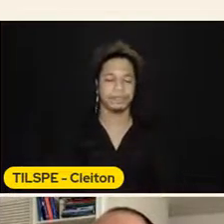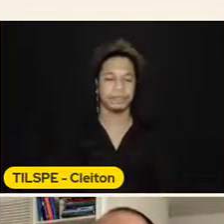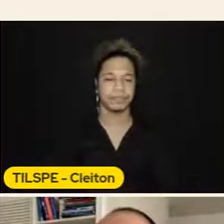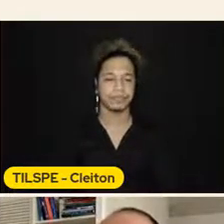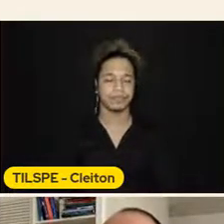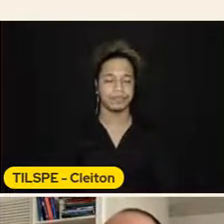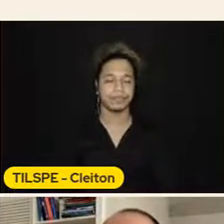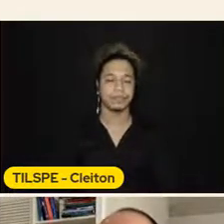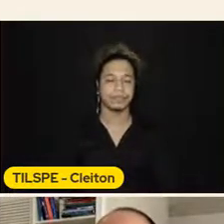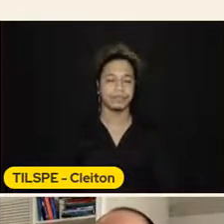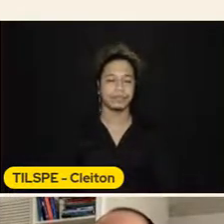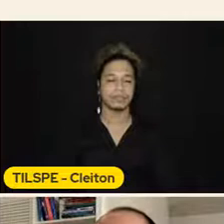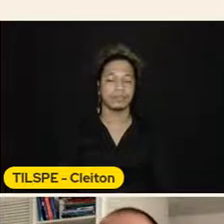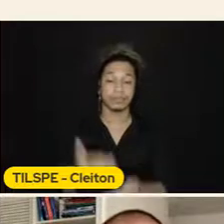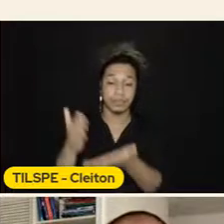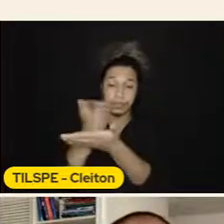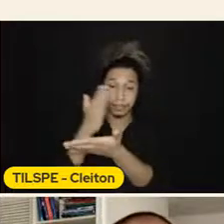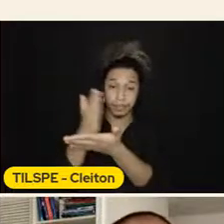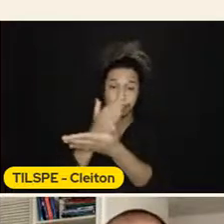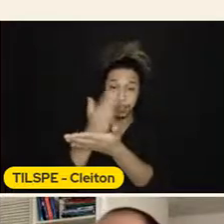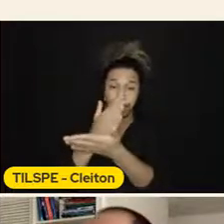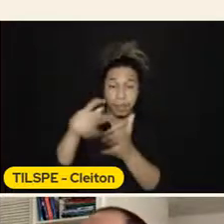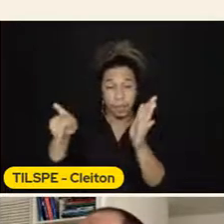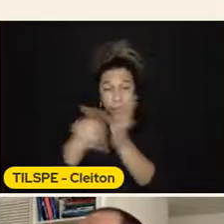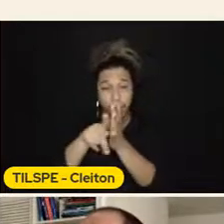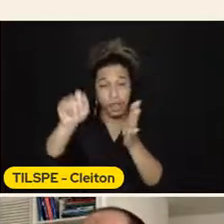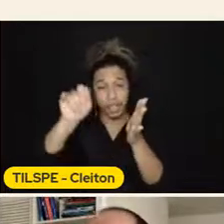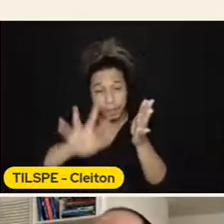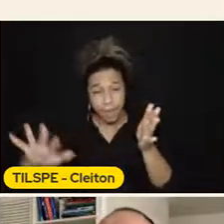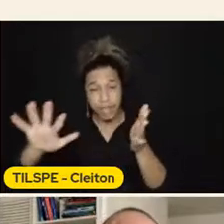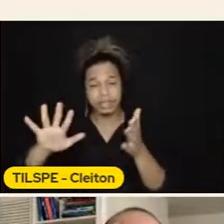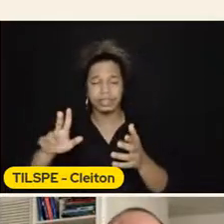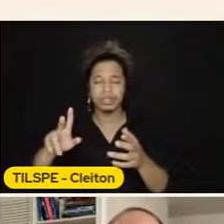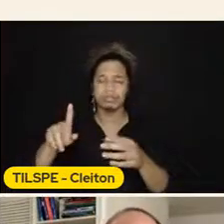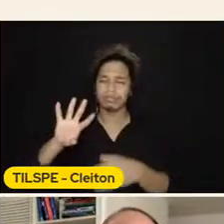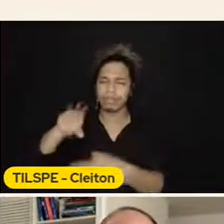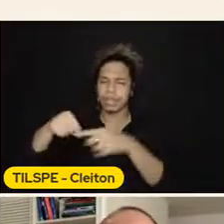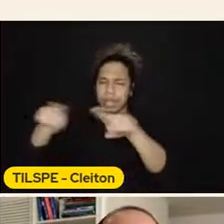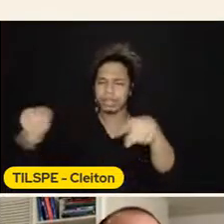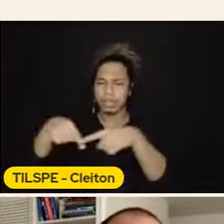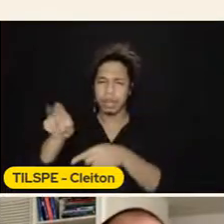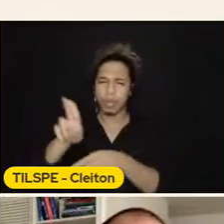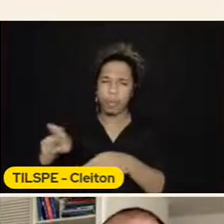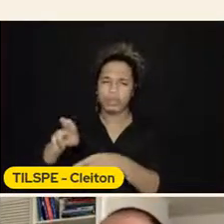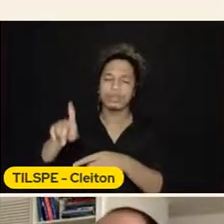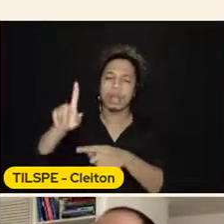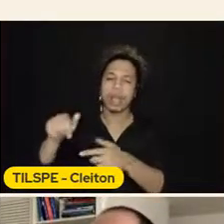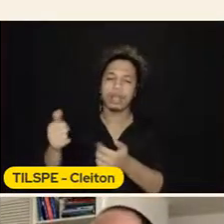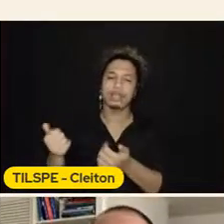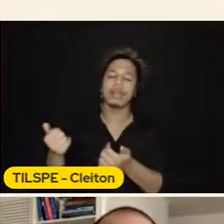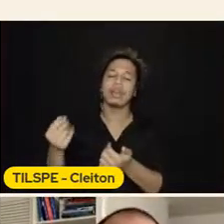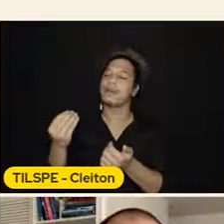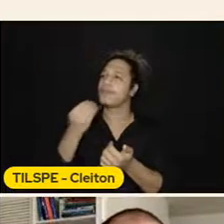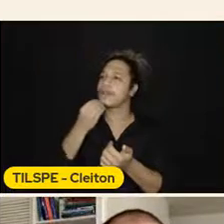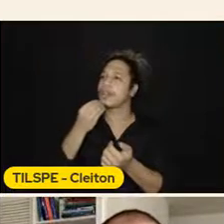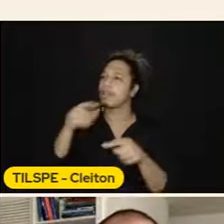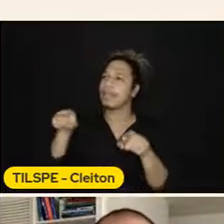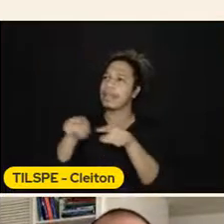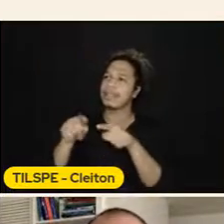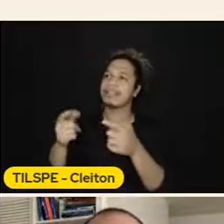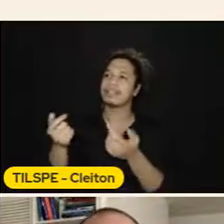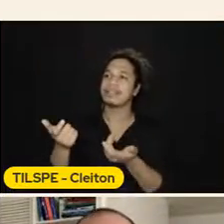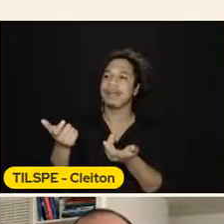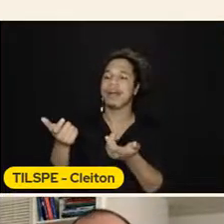Using picture books in content area classrooms is also a way to bring forward social justice and